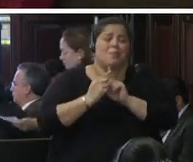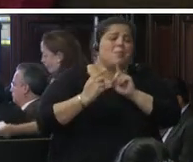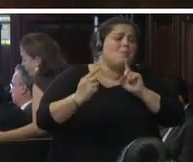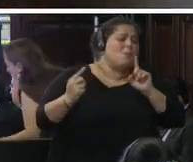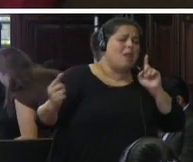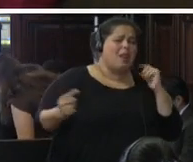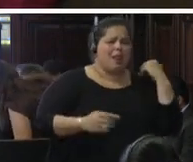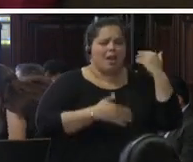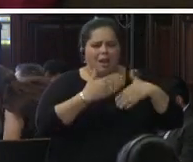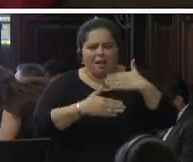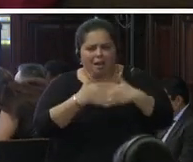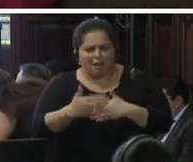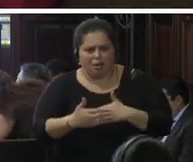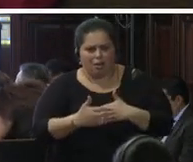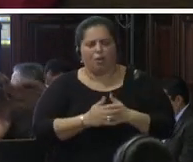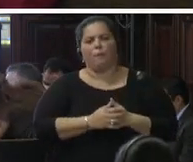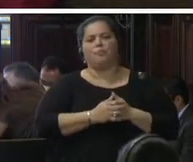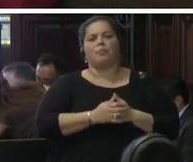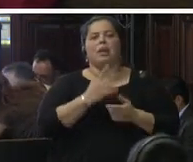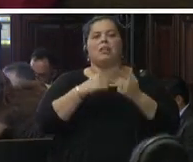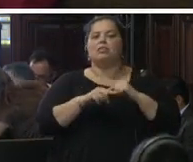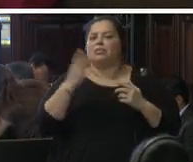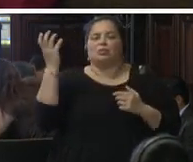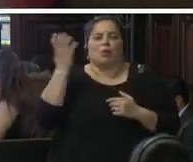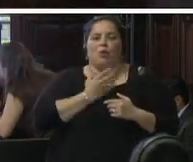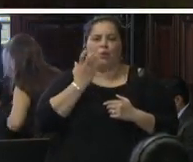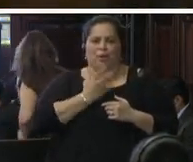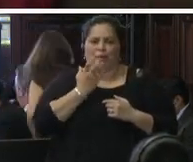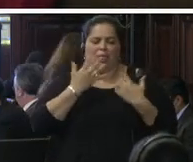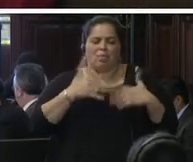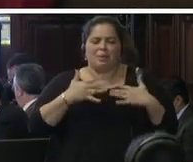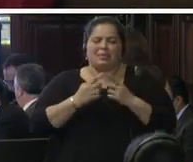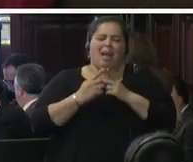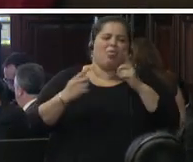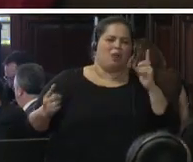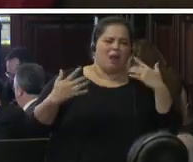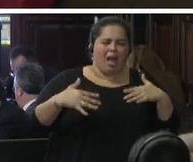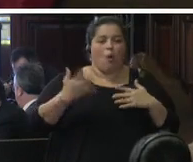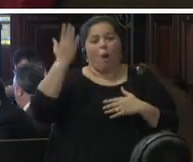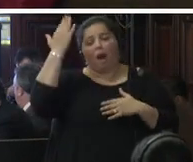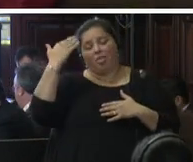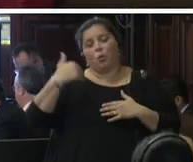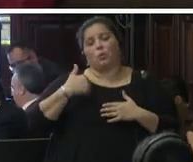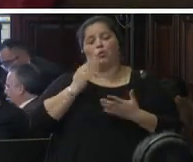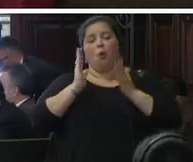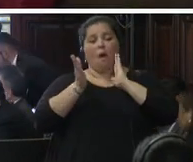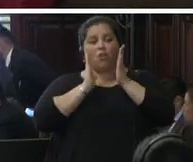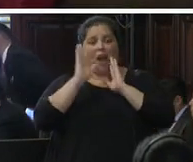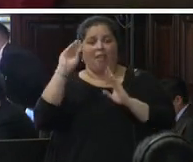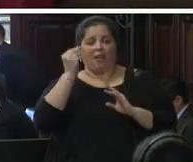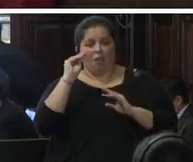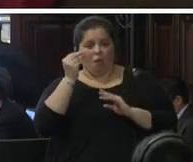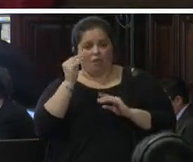there was when I was when I was a young lawyer I met a judge